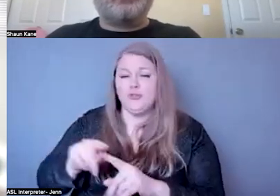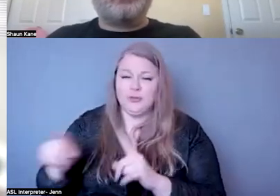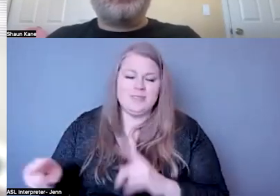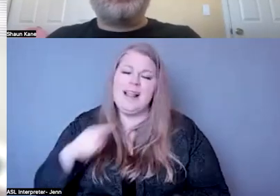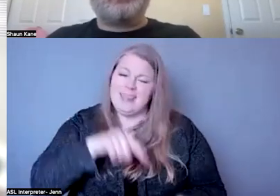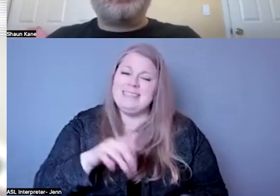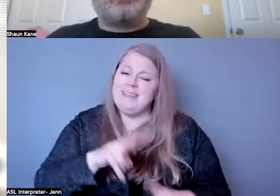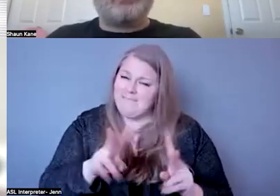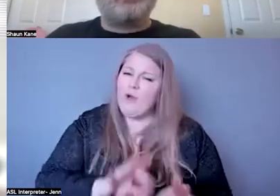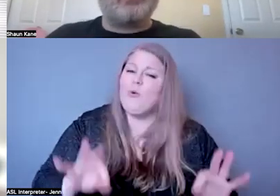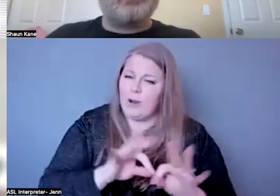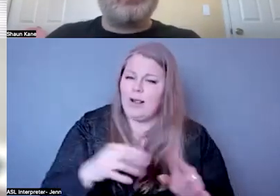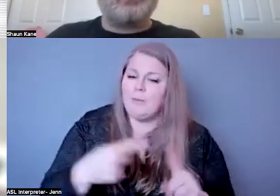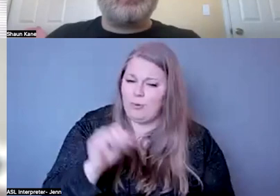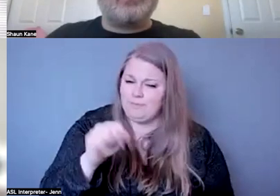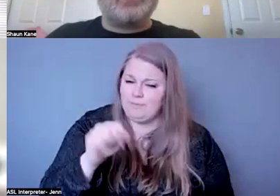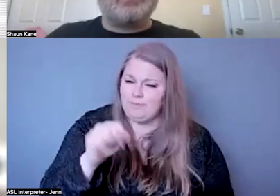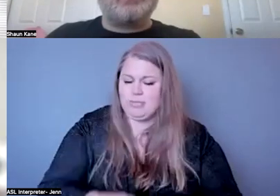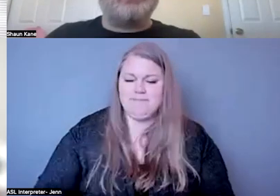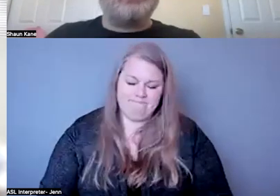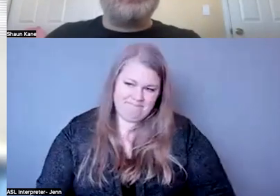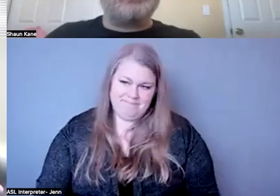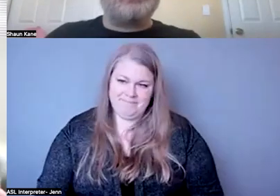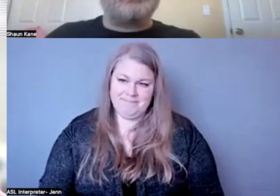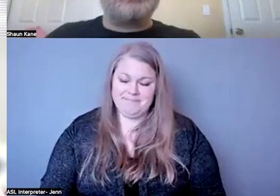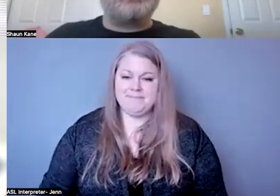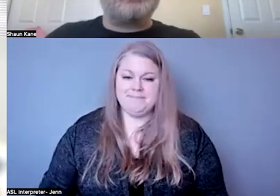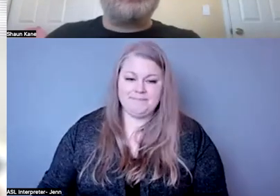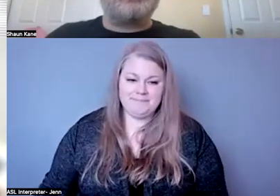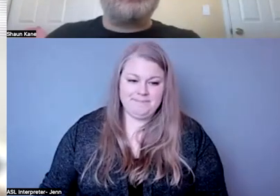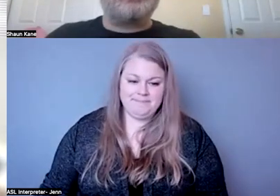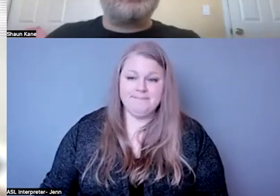really critical point. Okay,